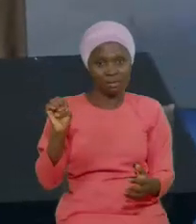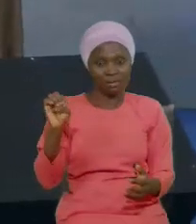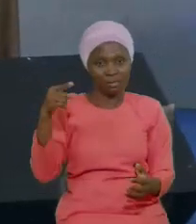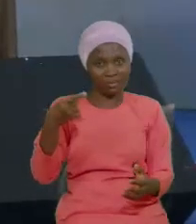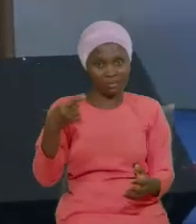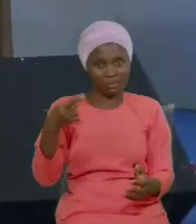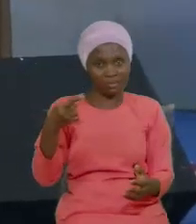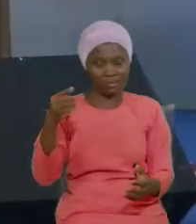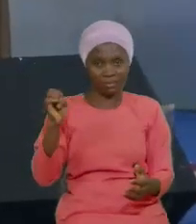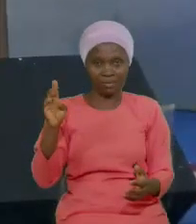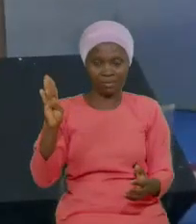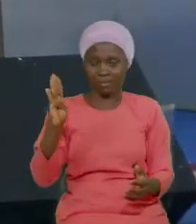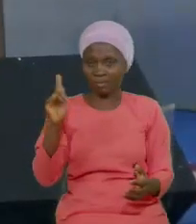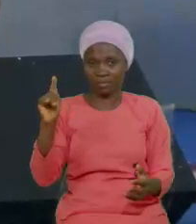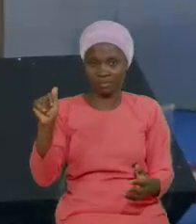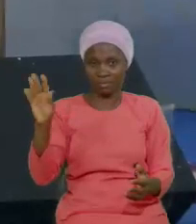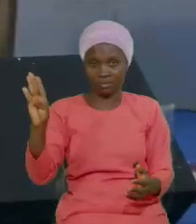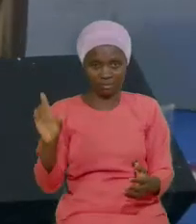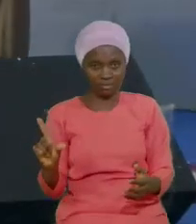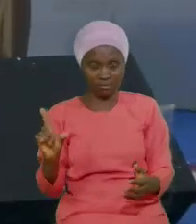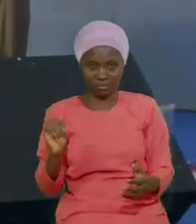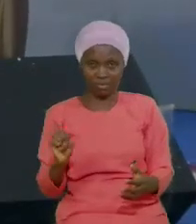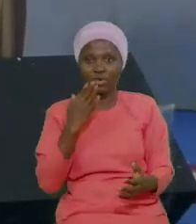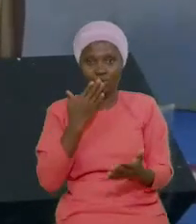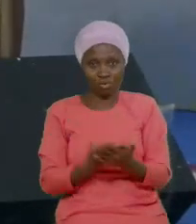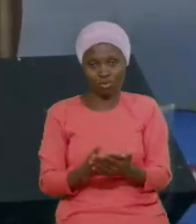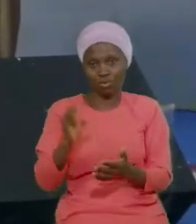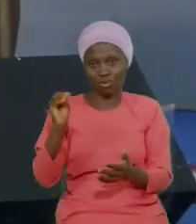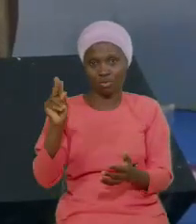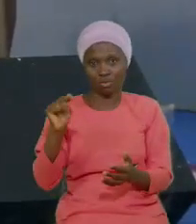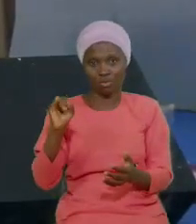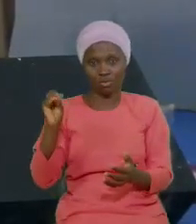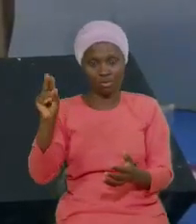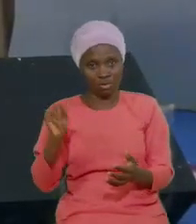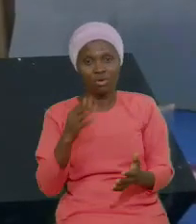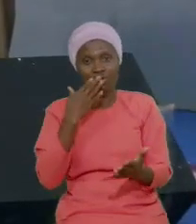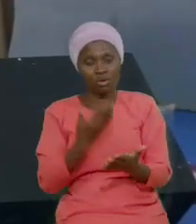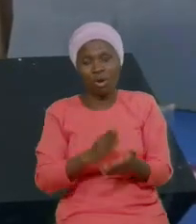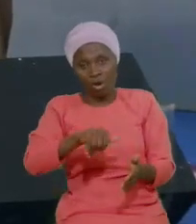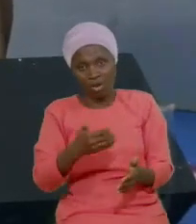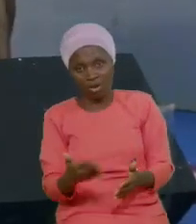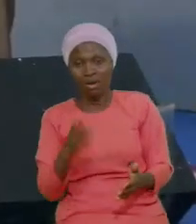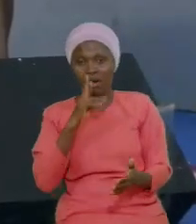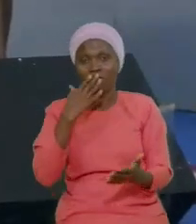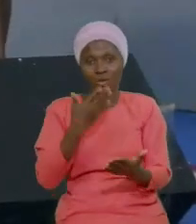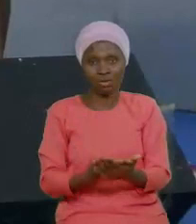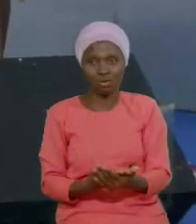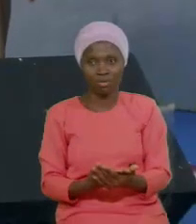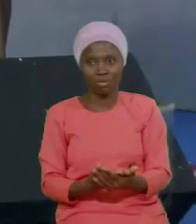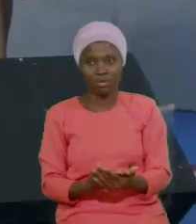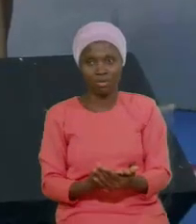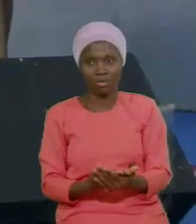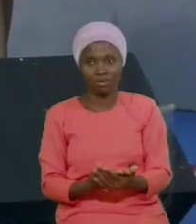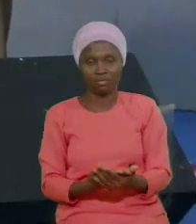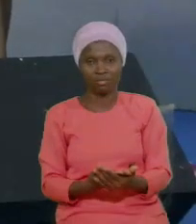Onion is good. All those other ingredients are good. Let them do their